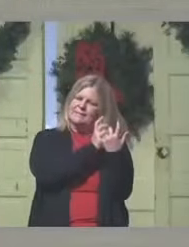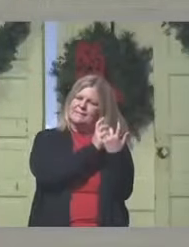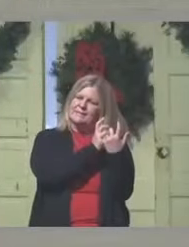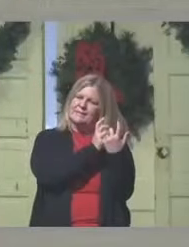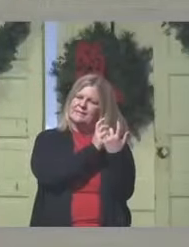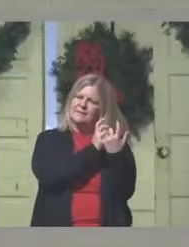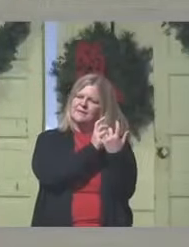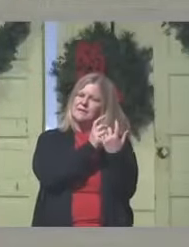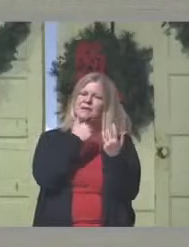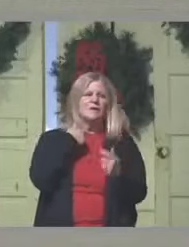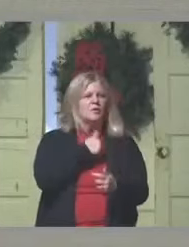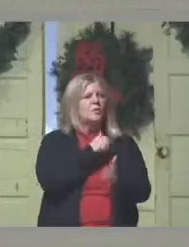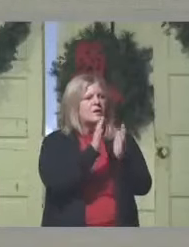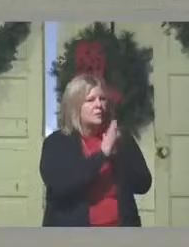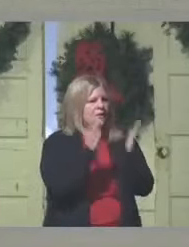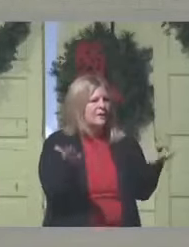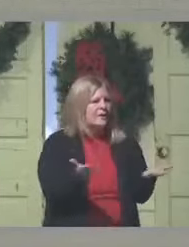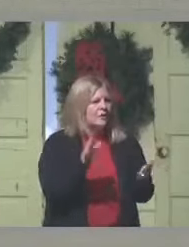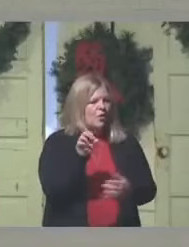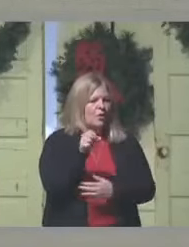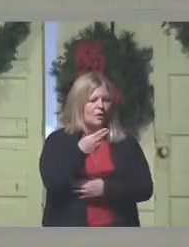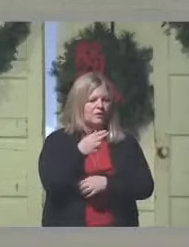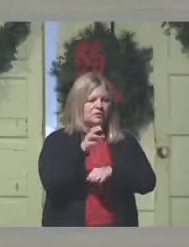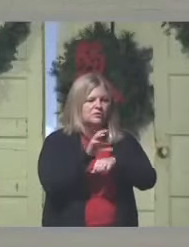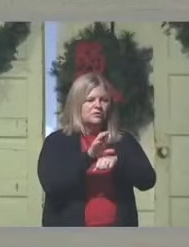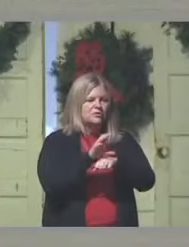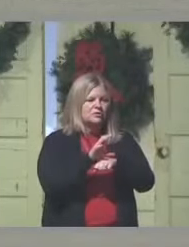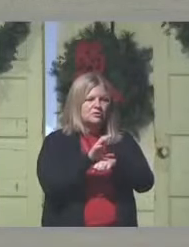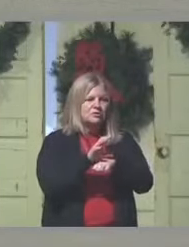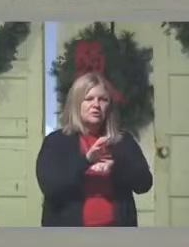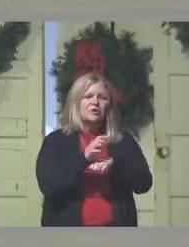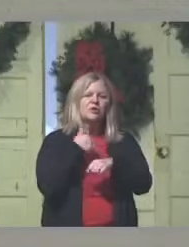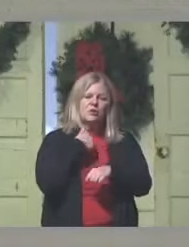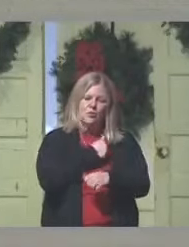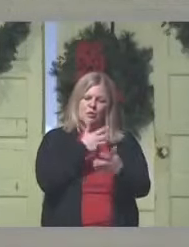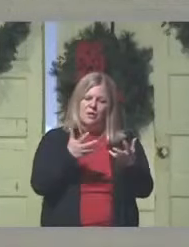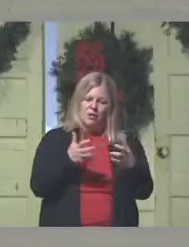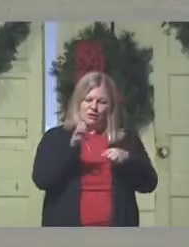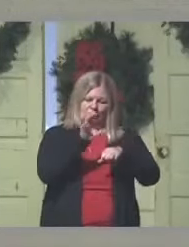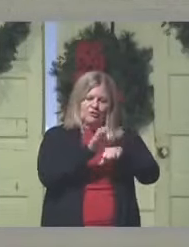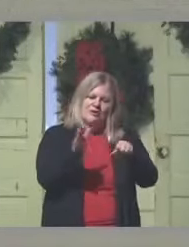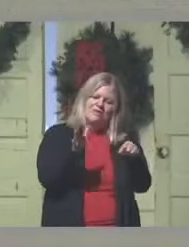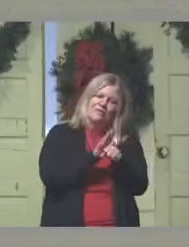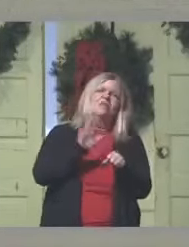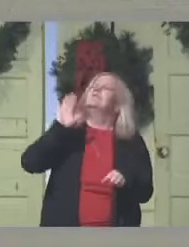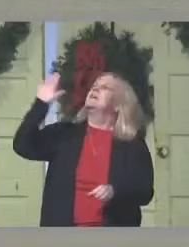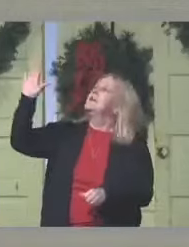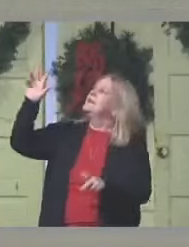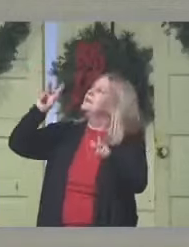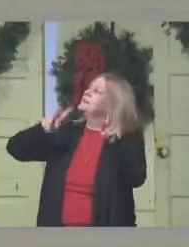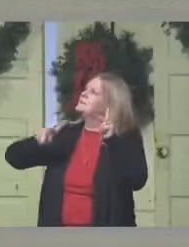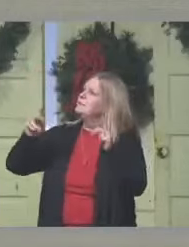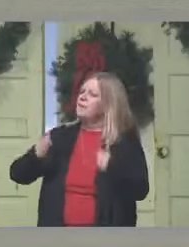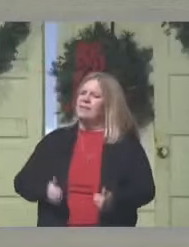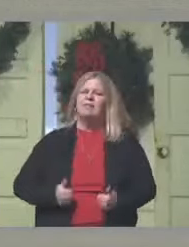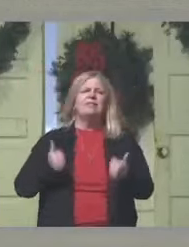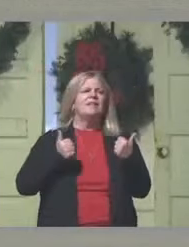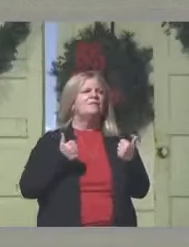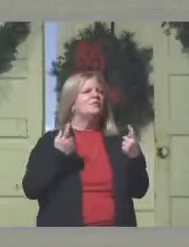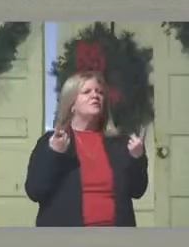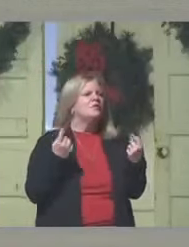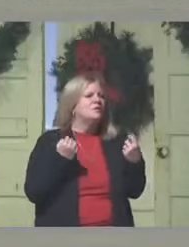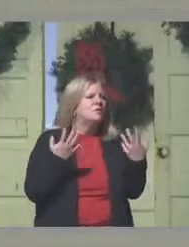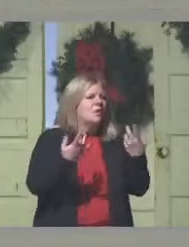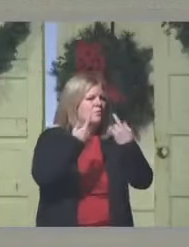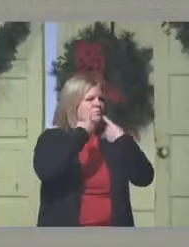We pray here at Oak Hills Church that we would be a church full of God's people who live proclaiming